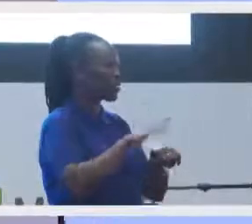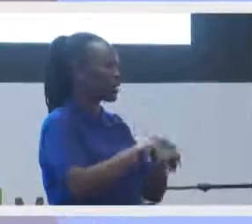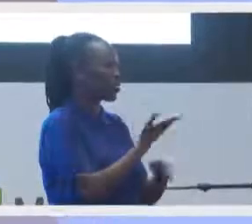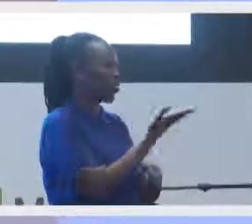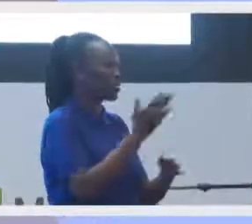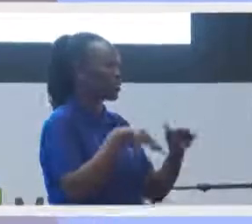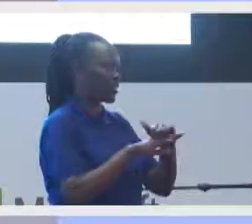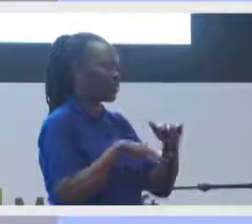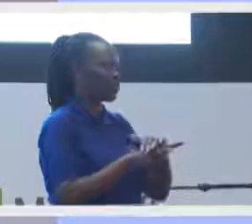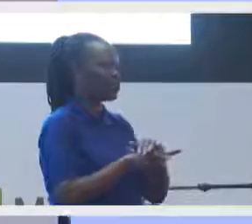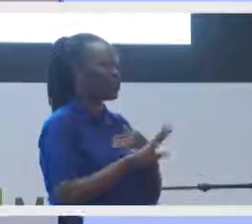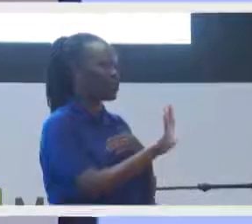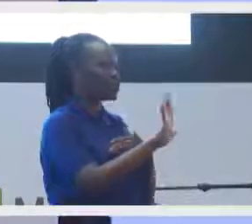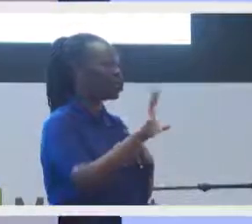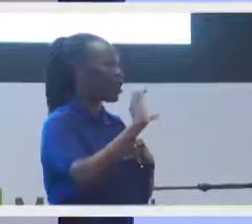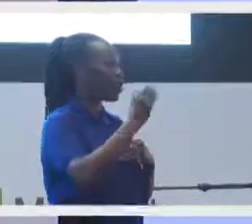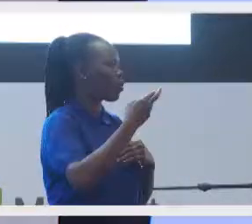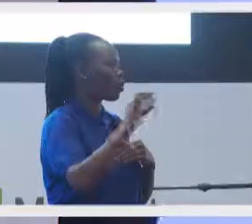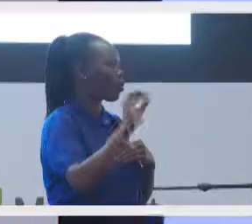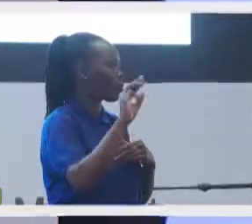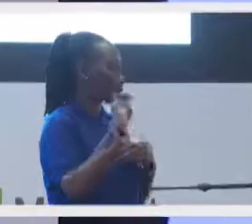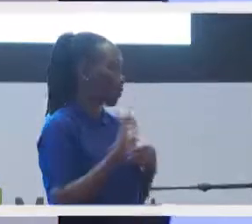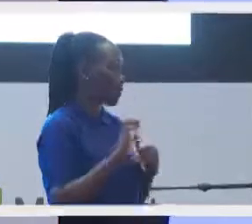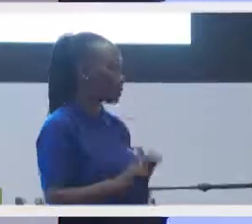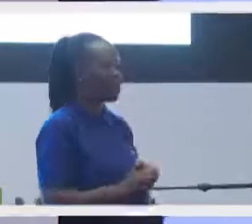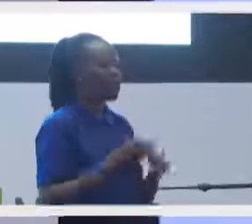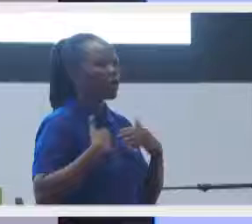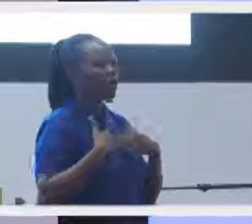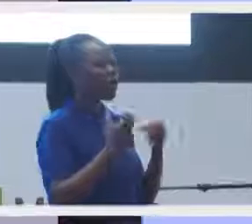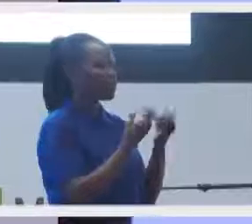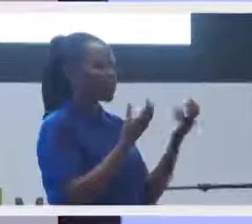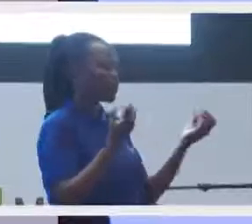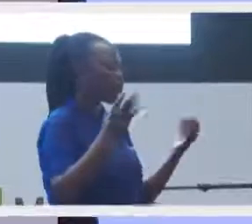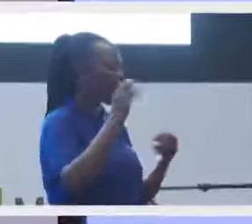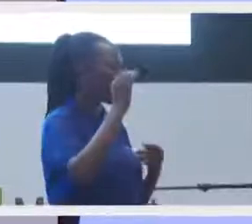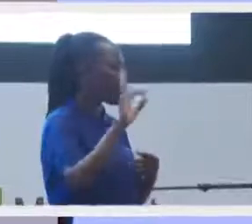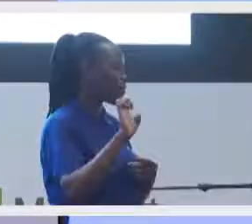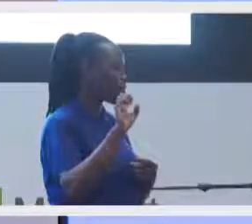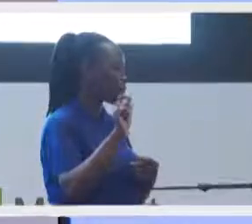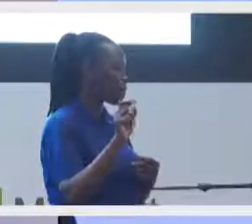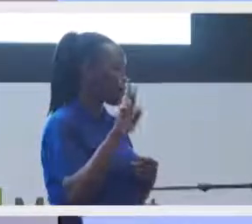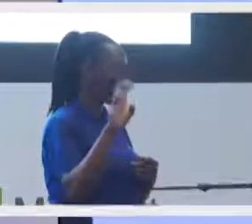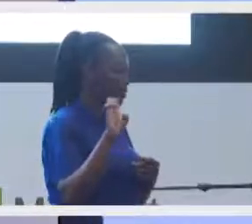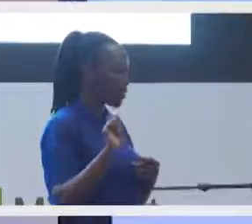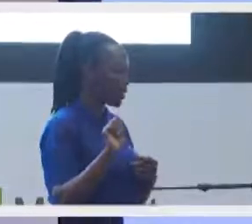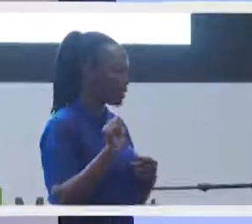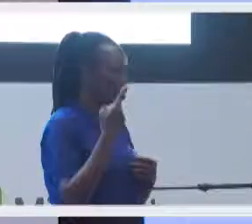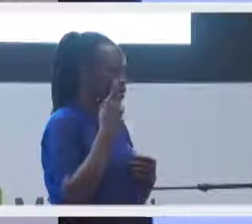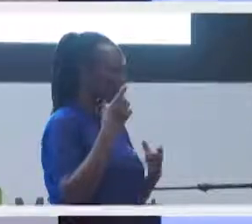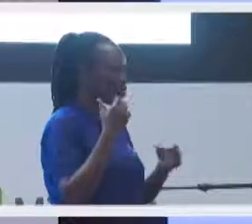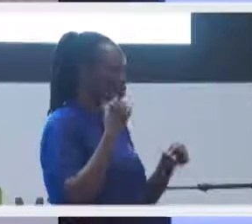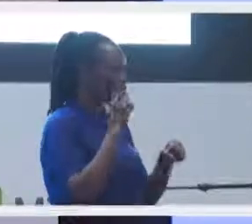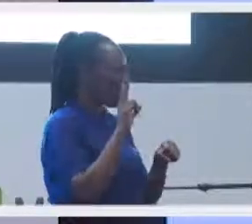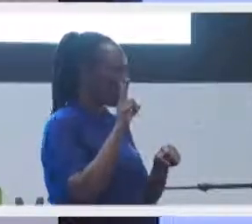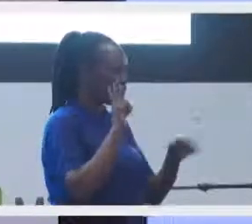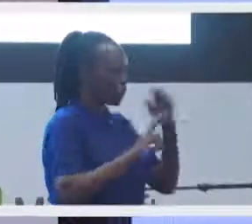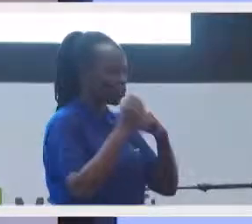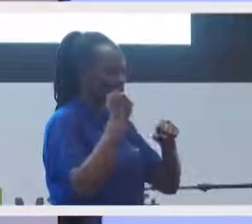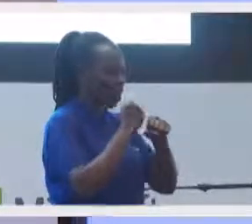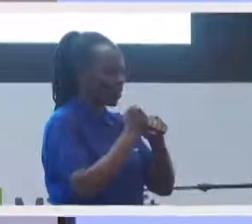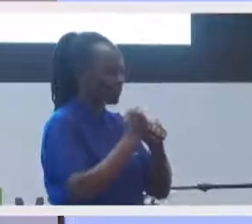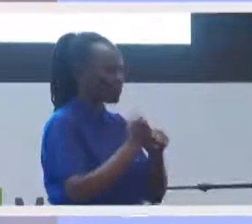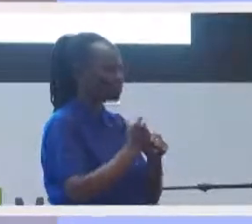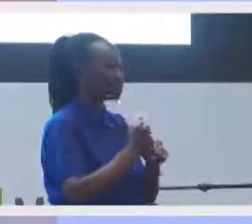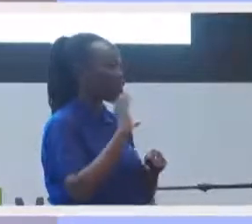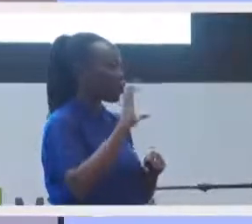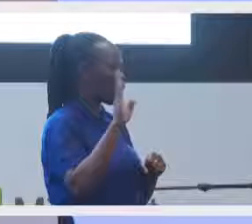settings. Chromebooks have several features for users with varying degrees of vision loss. Chromevox, like the